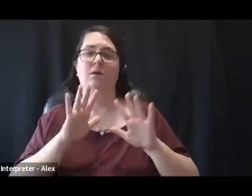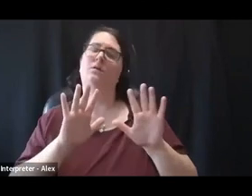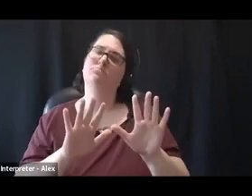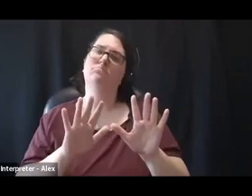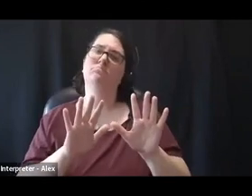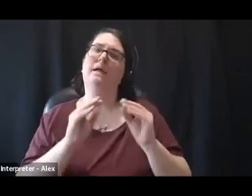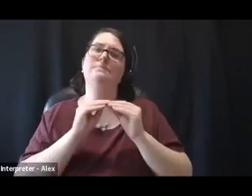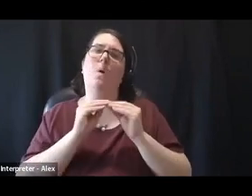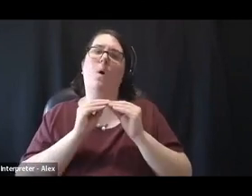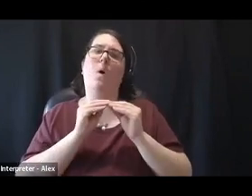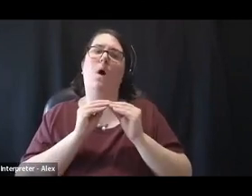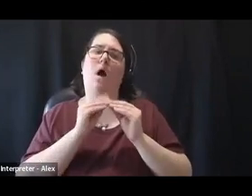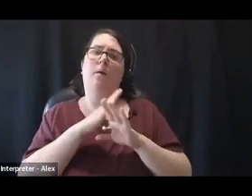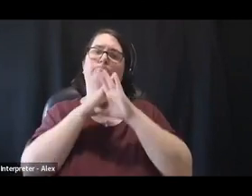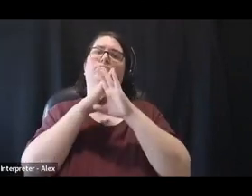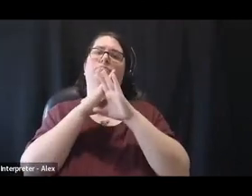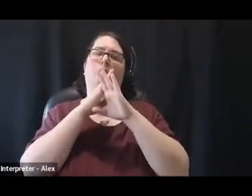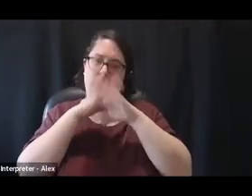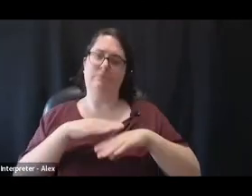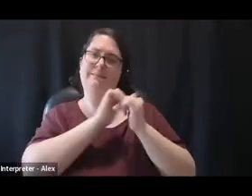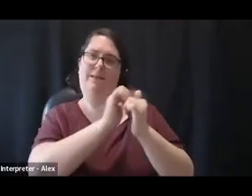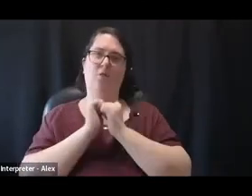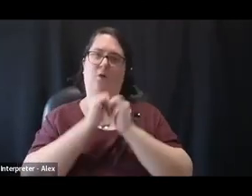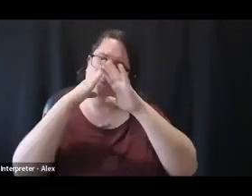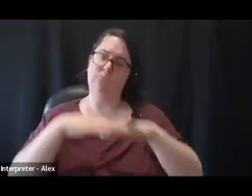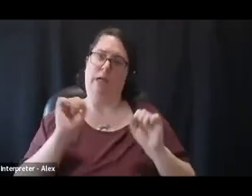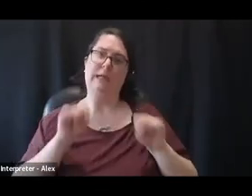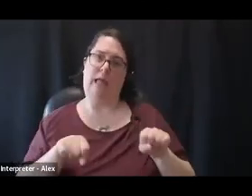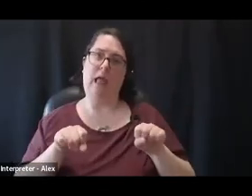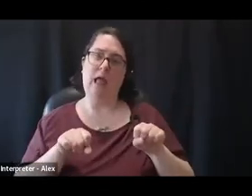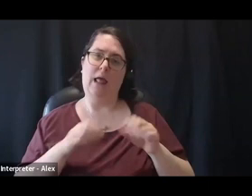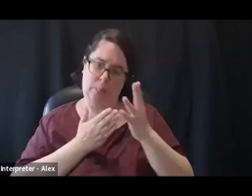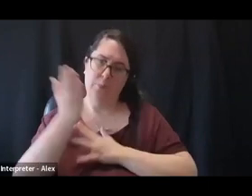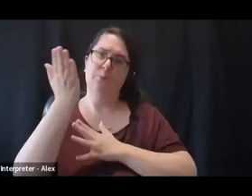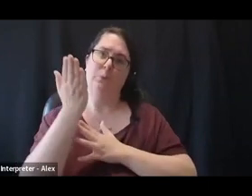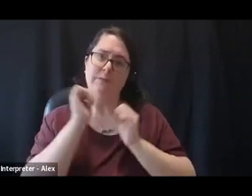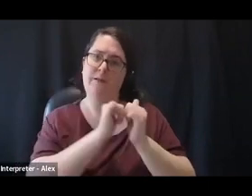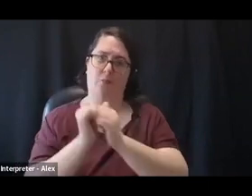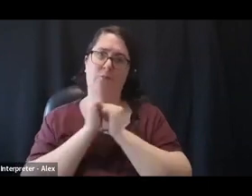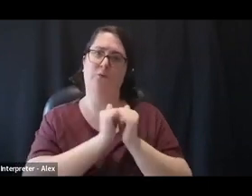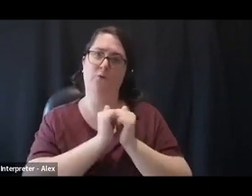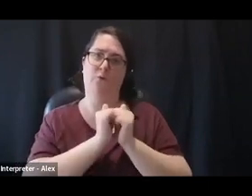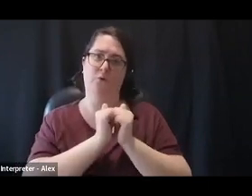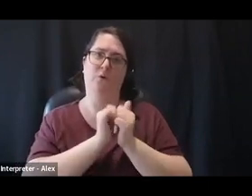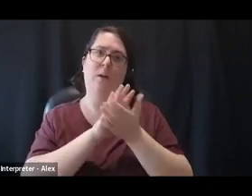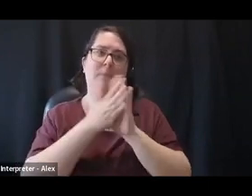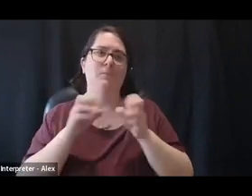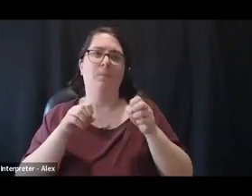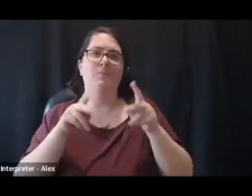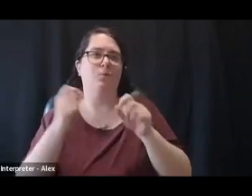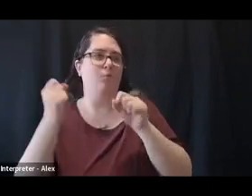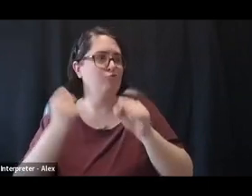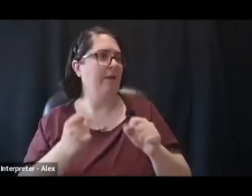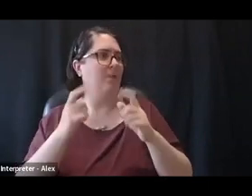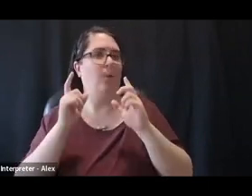this capacity that we're constantly replenishing together to address and treat as sort of like an opportunity, a strength